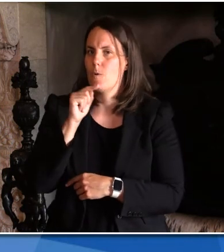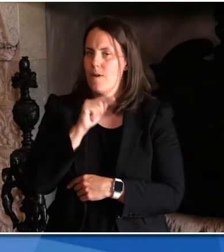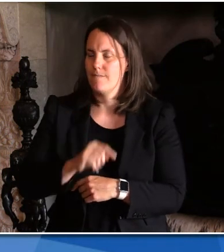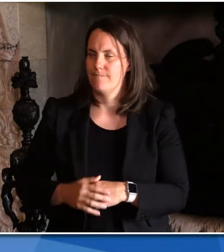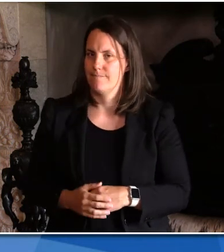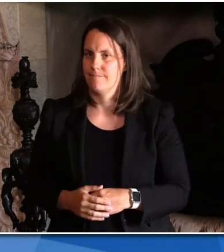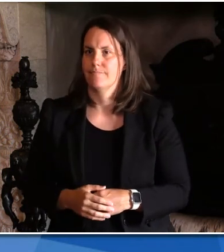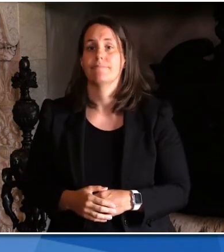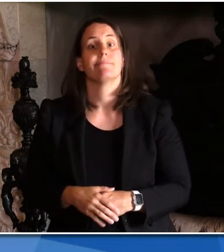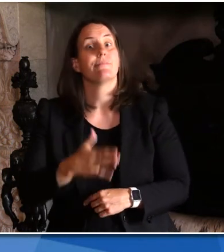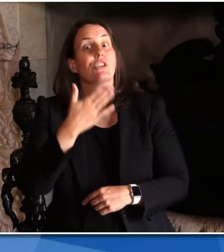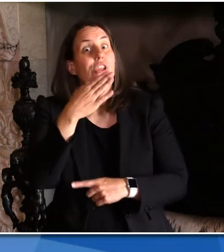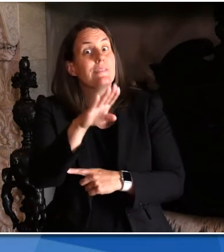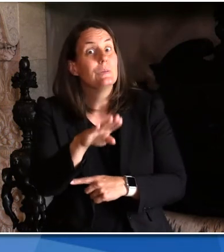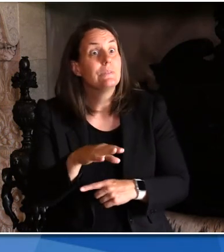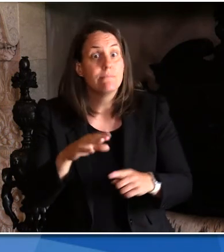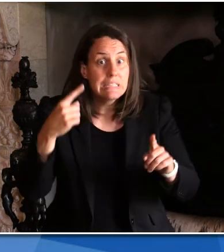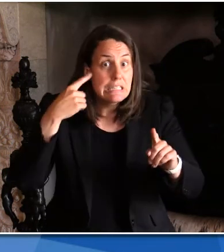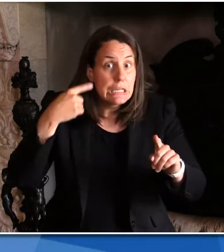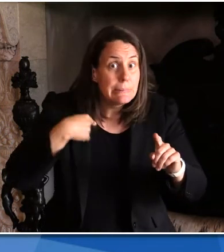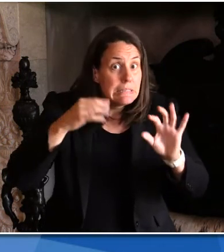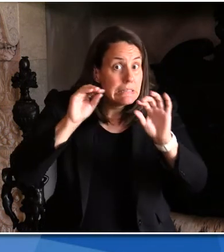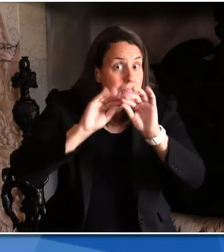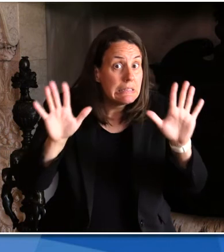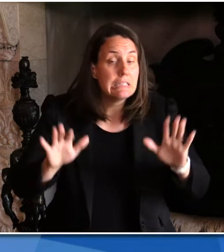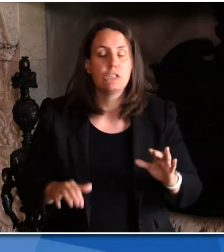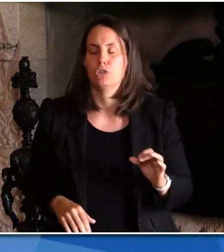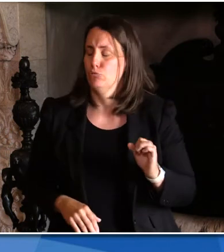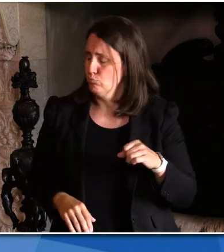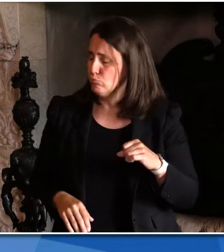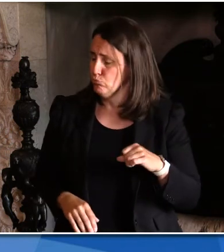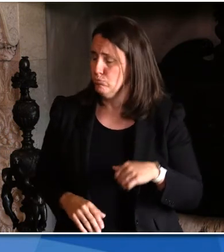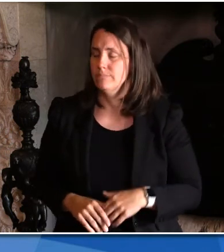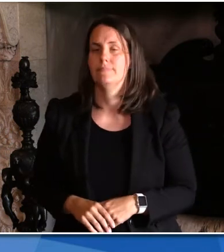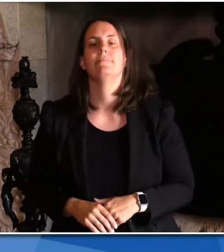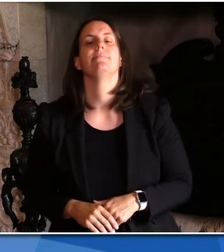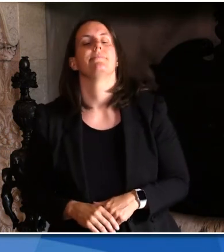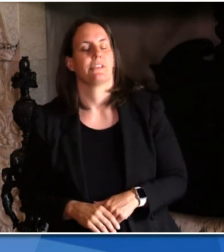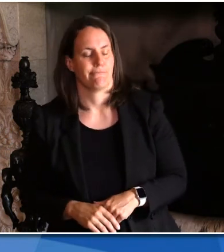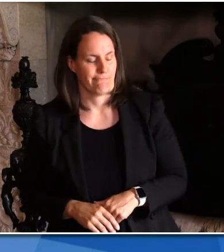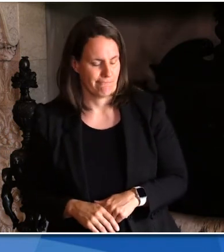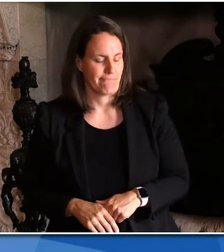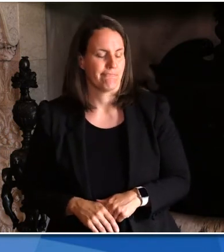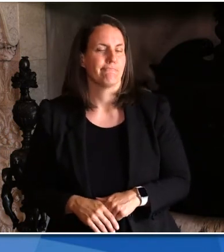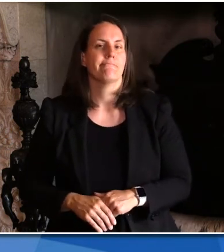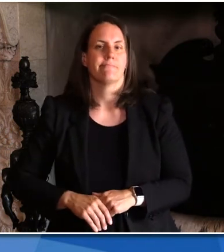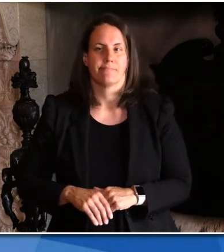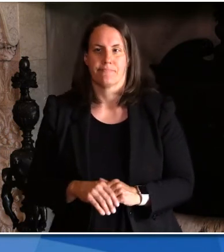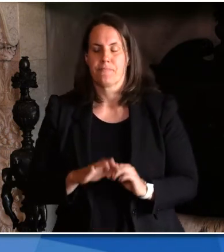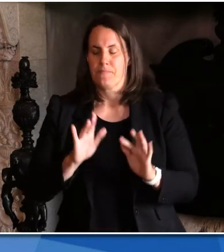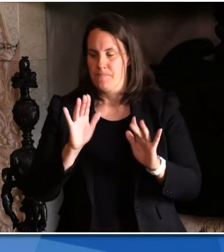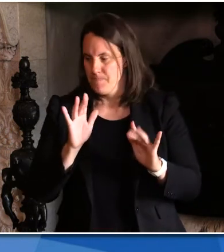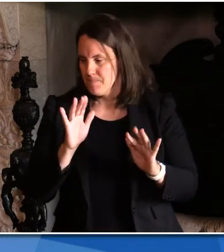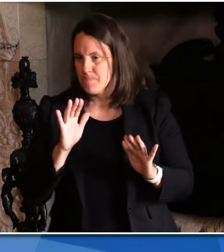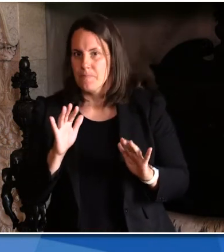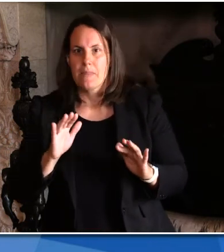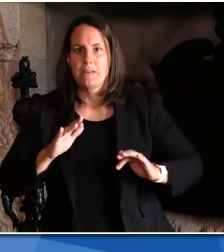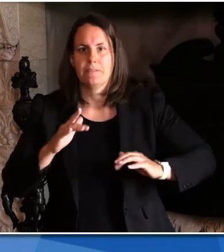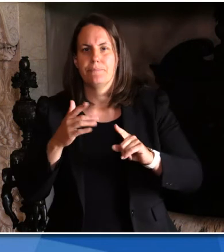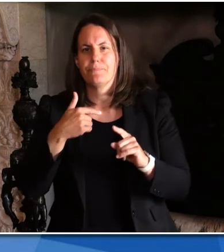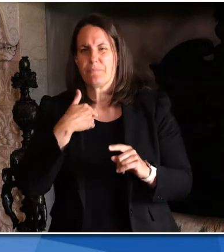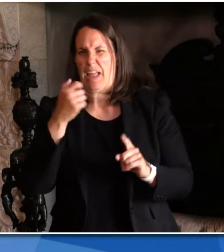Good afternoon. Can you hear me? Yep. Yes. Wonderful. Thanks for taking my call. This is for the governor. Just a quick question.